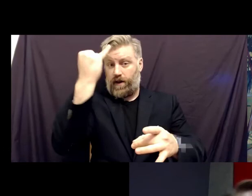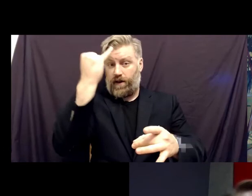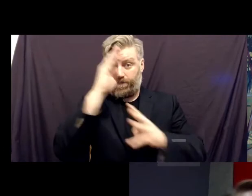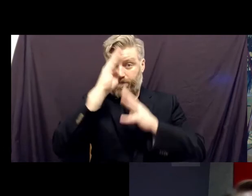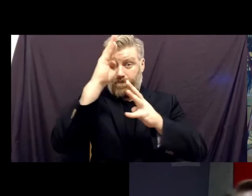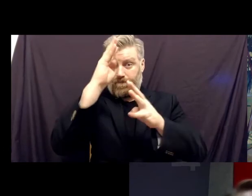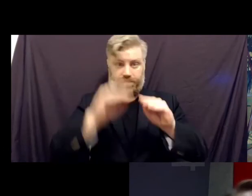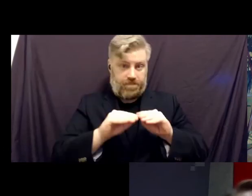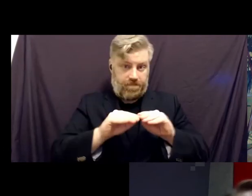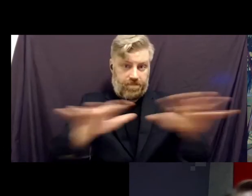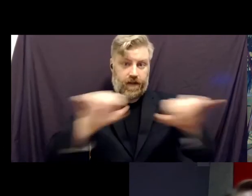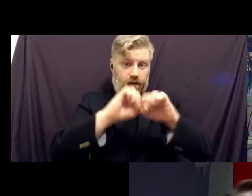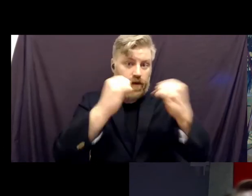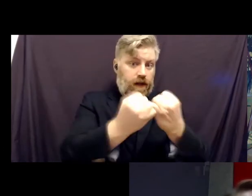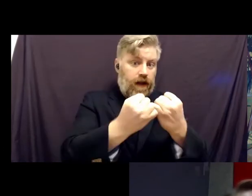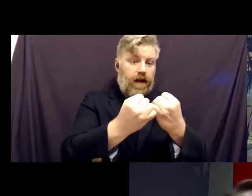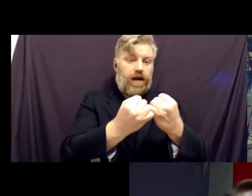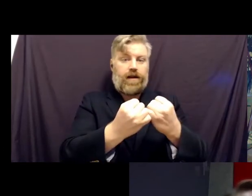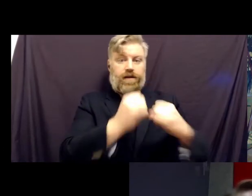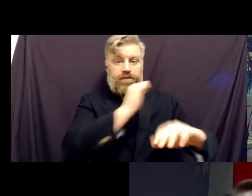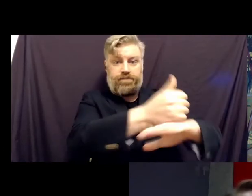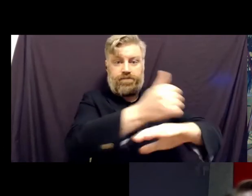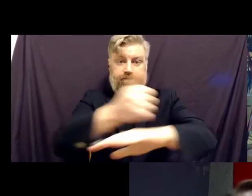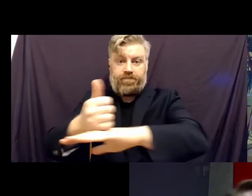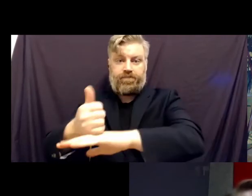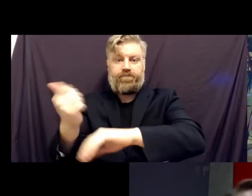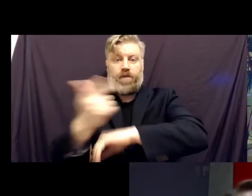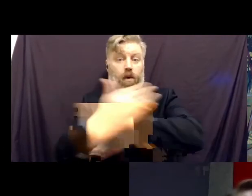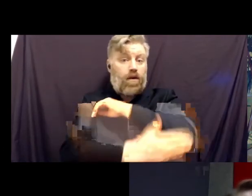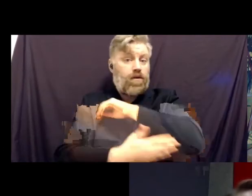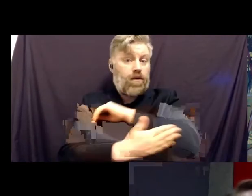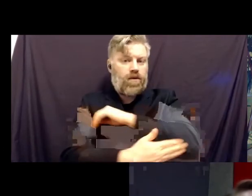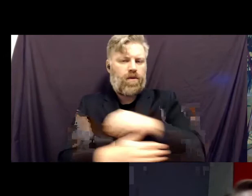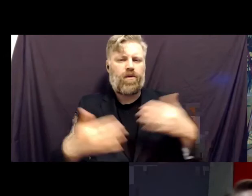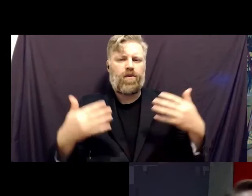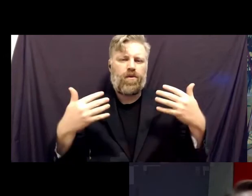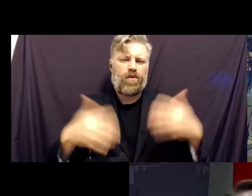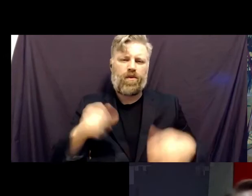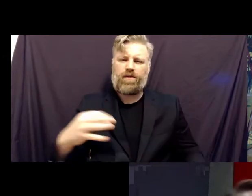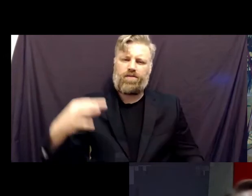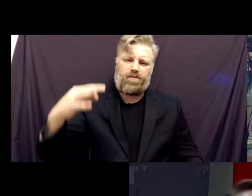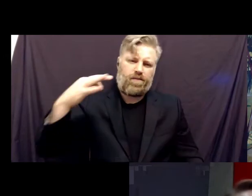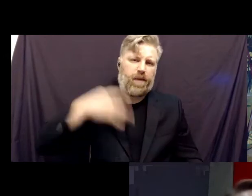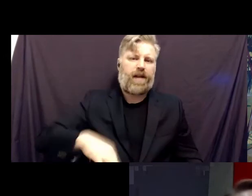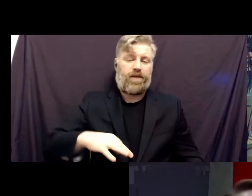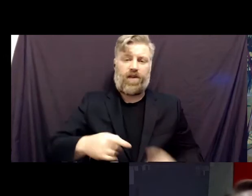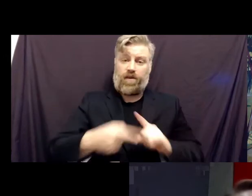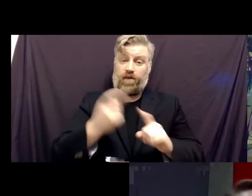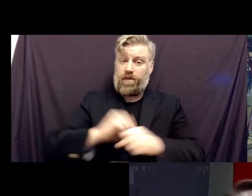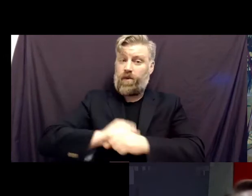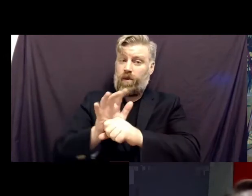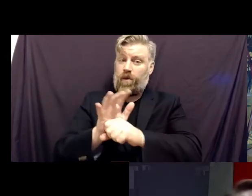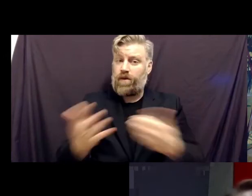each country, we could have an enormous benefit after Corona,